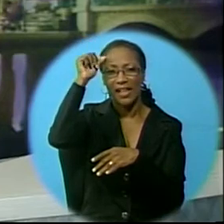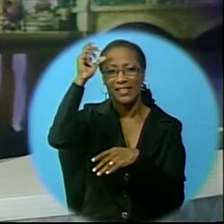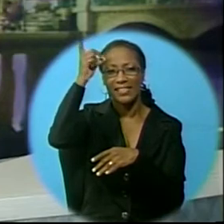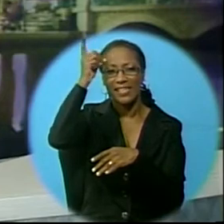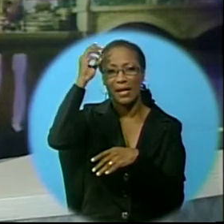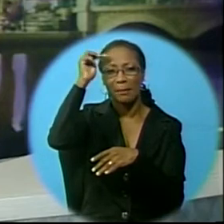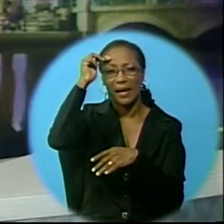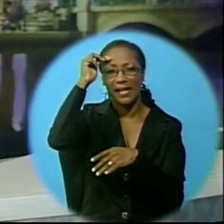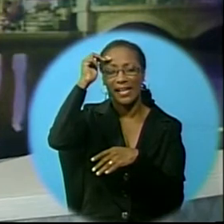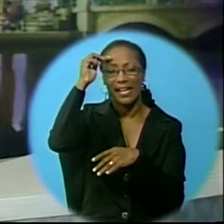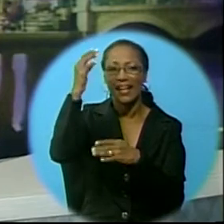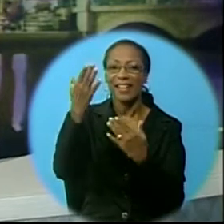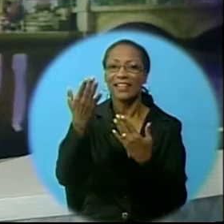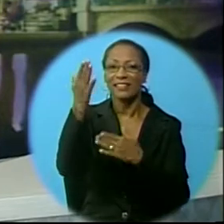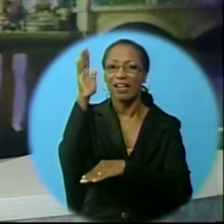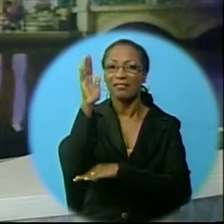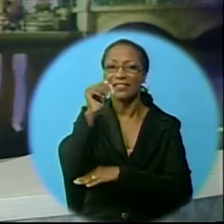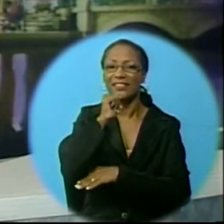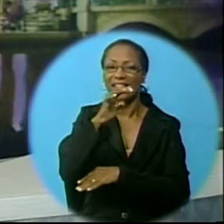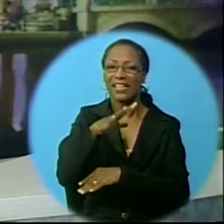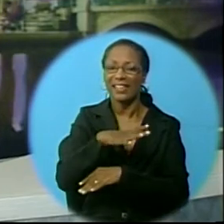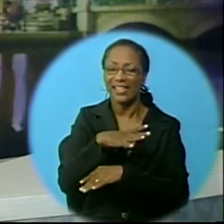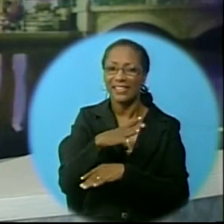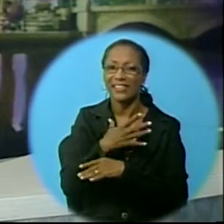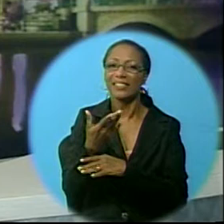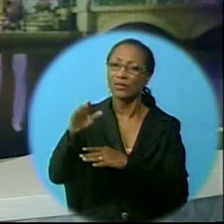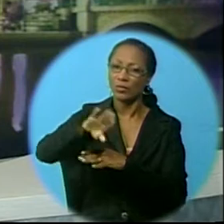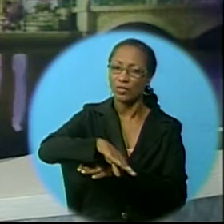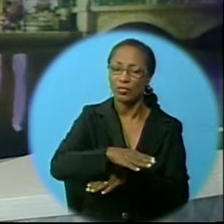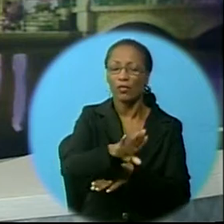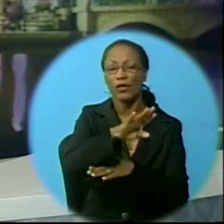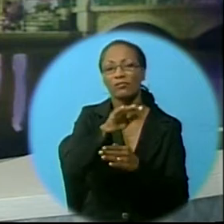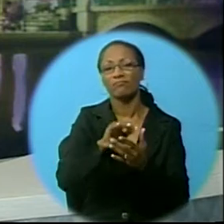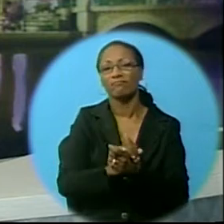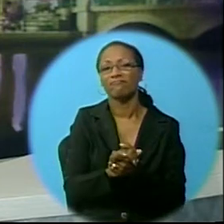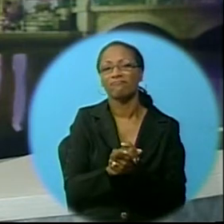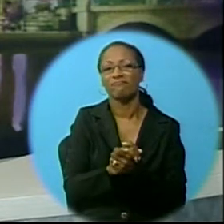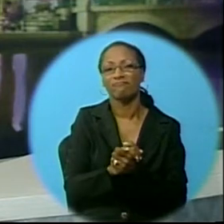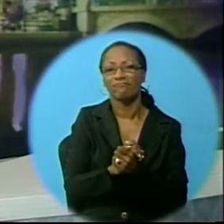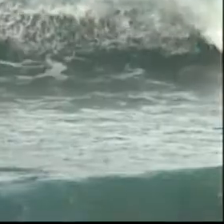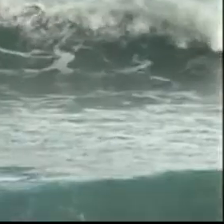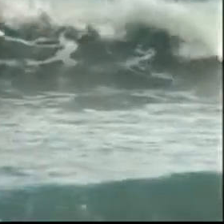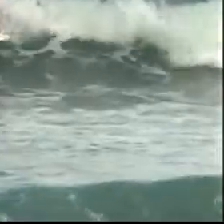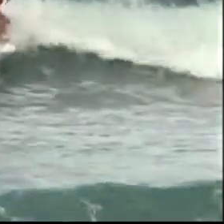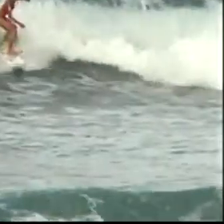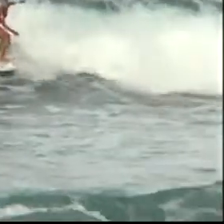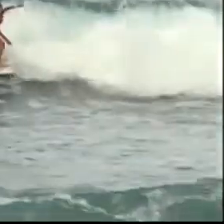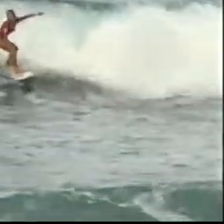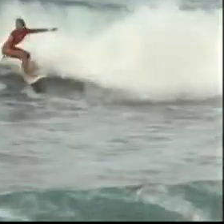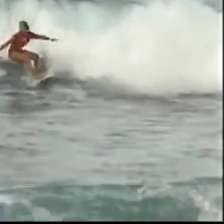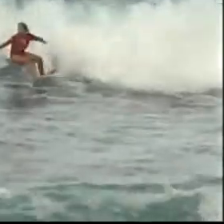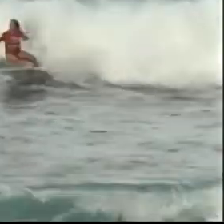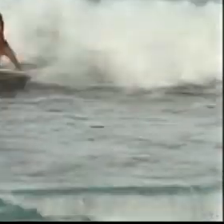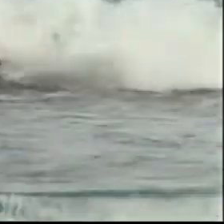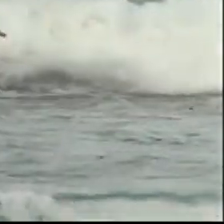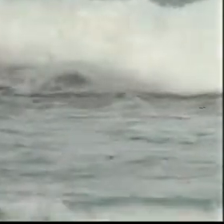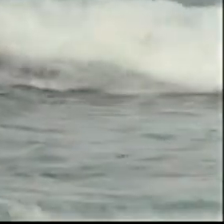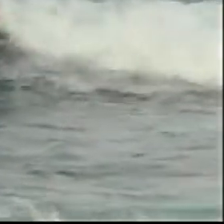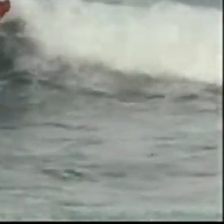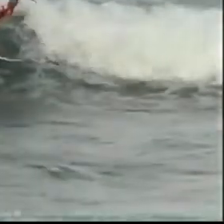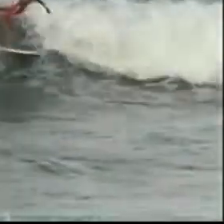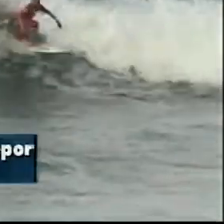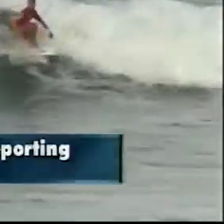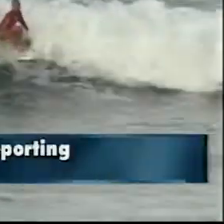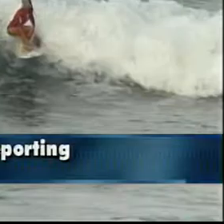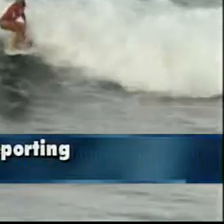Mackey. This afternoon, the ladies took center stage. Marsha Boyce reports. Quarterfinal action in the Soup Bowl Pro Women's